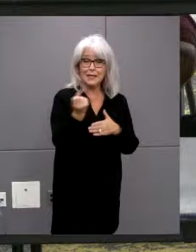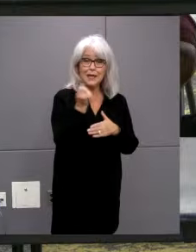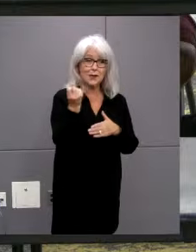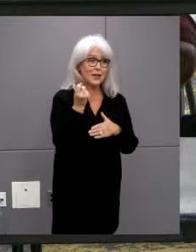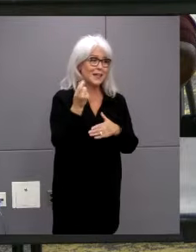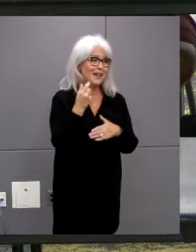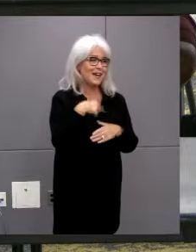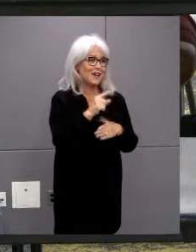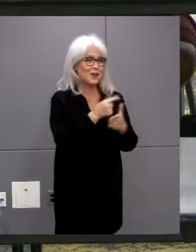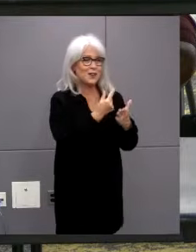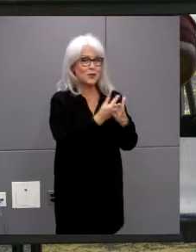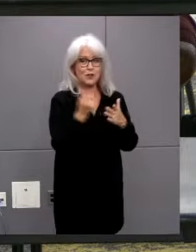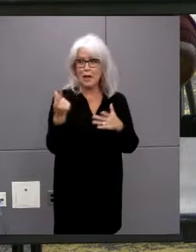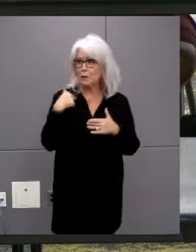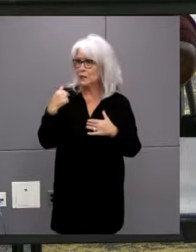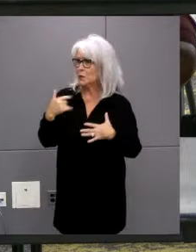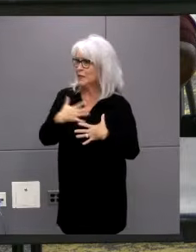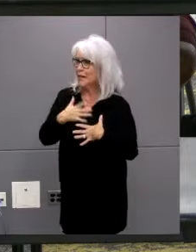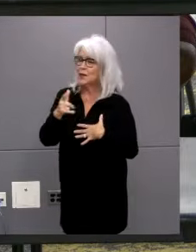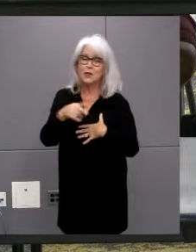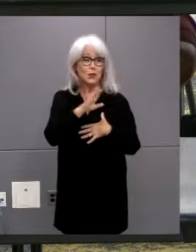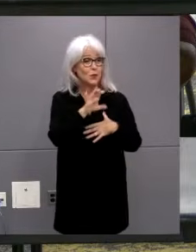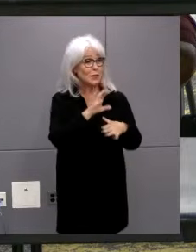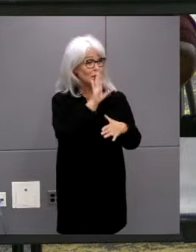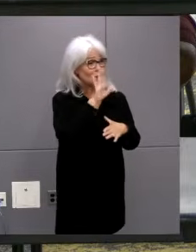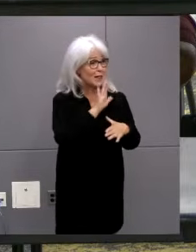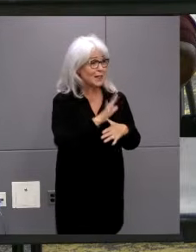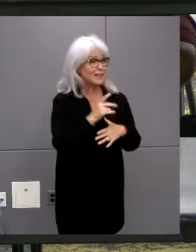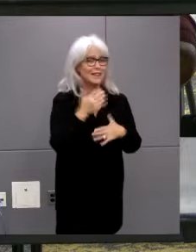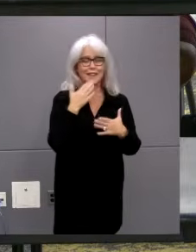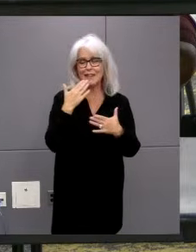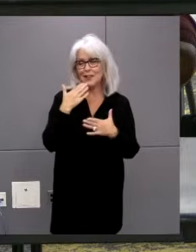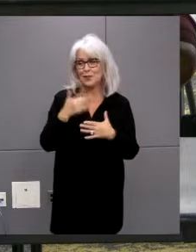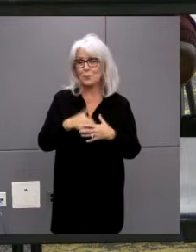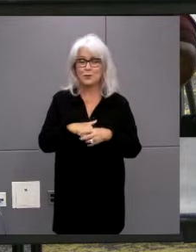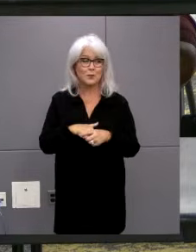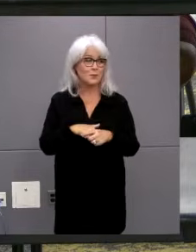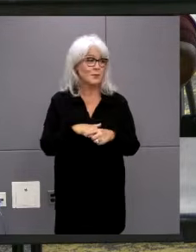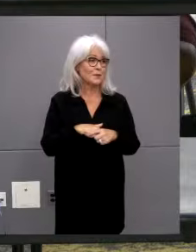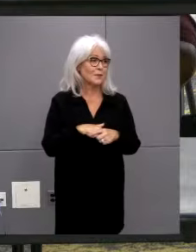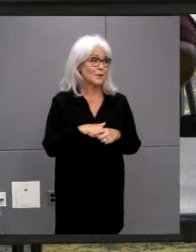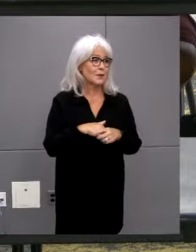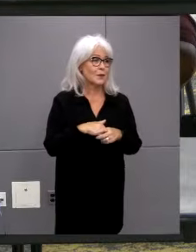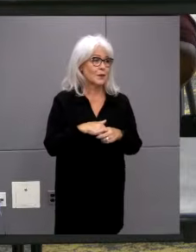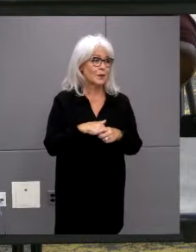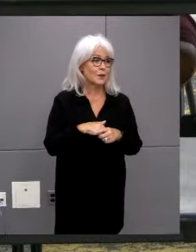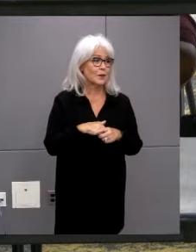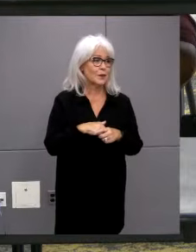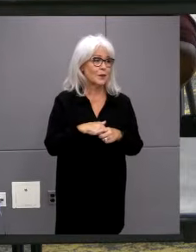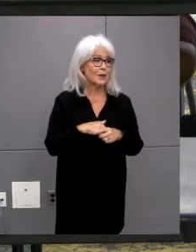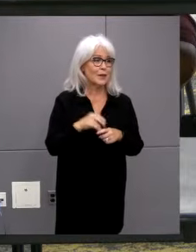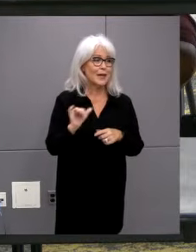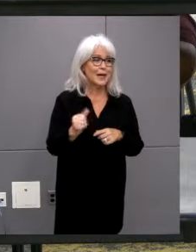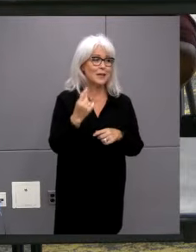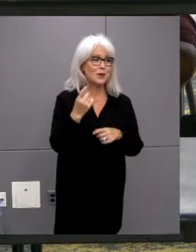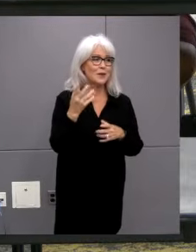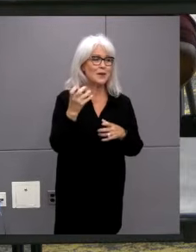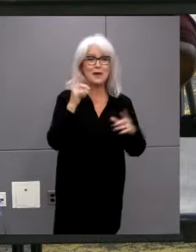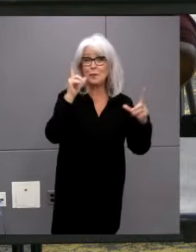so scared, but No, you did great. You had Thank people crying. thank you. Does anybody else want a picture before she